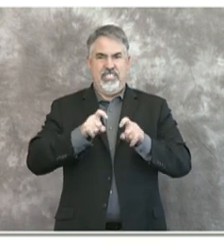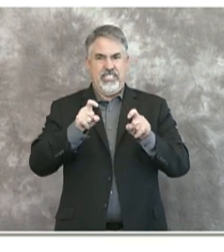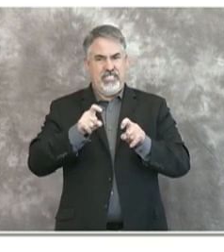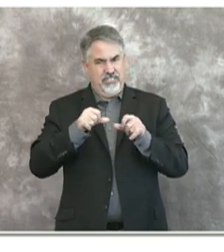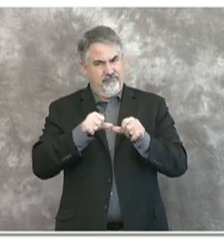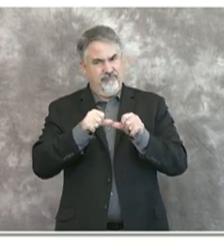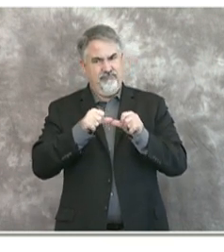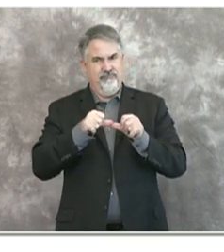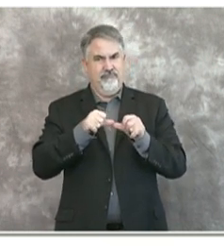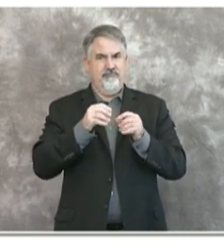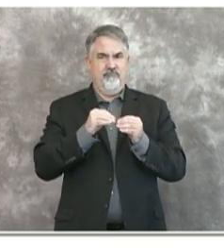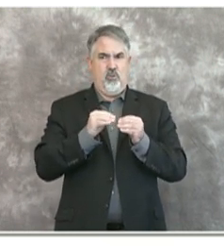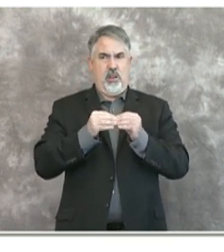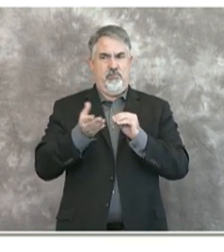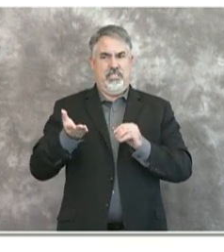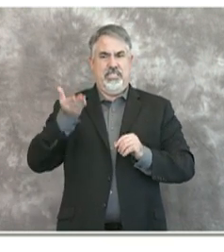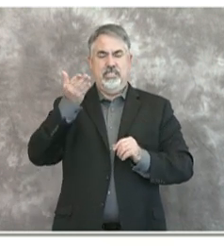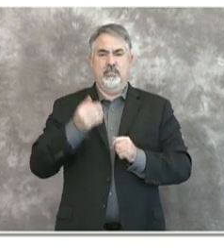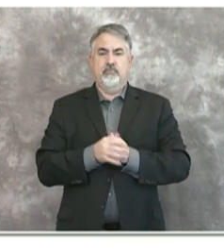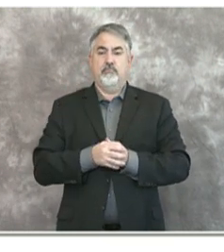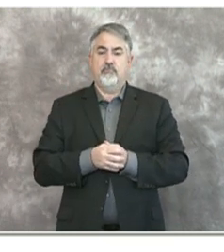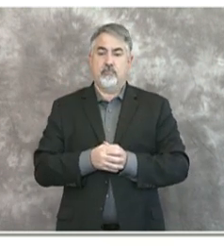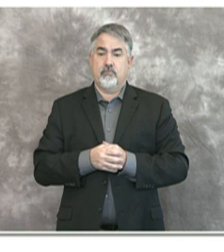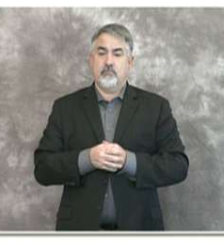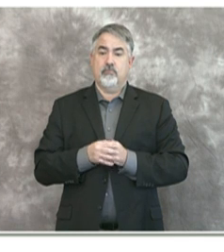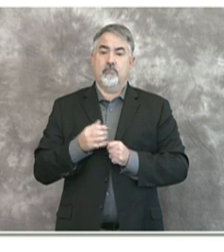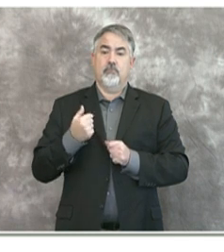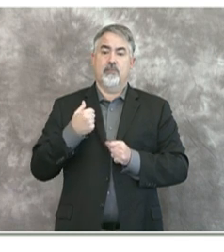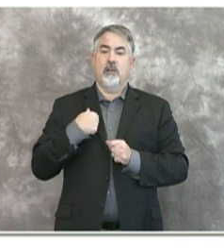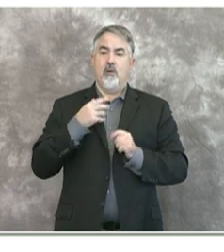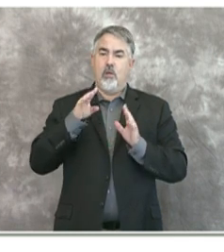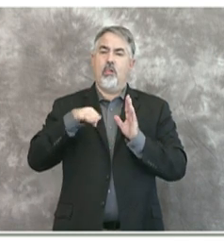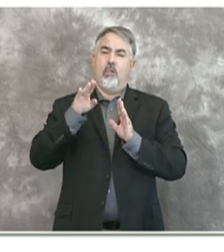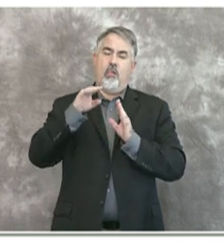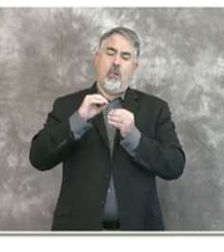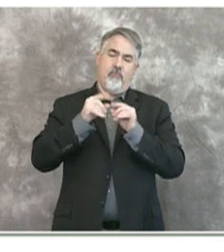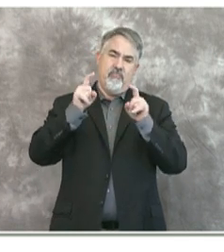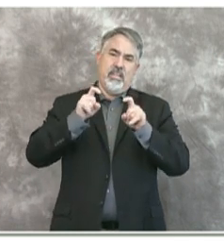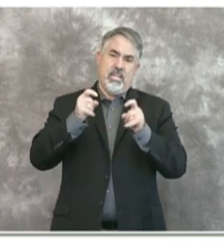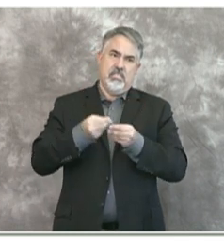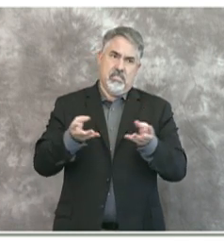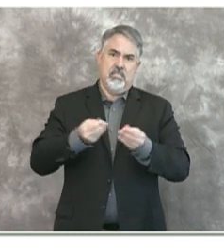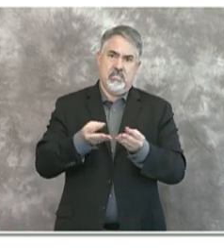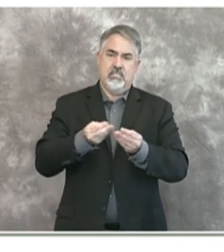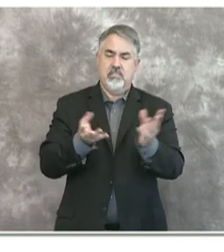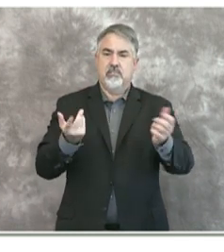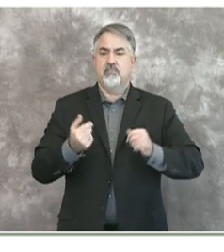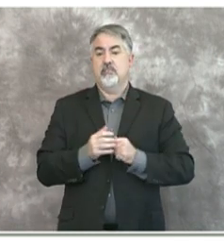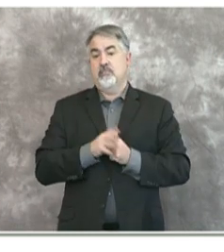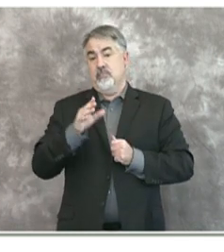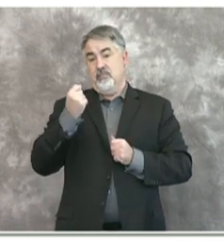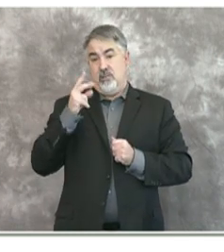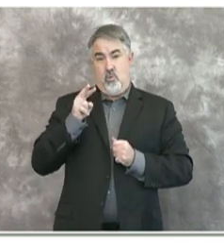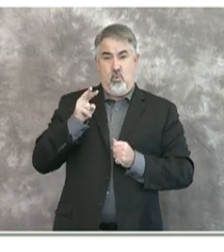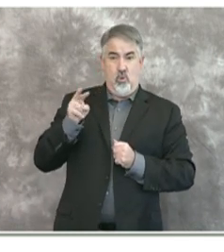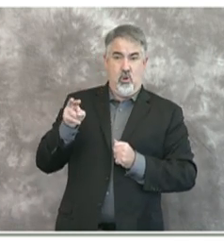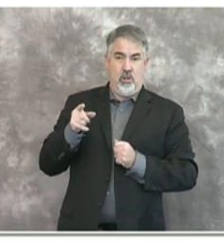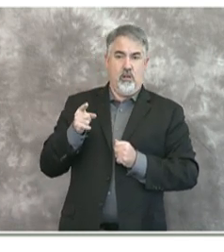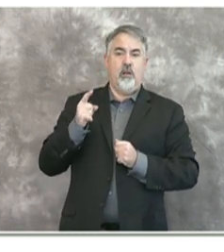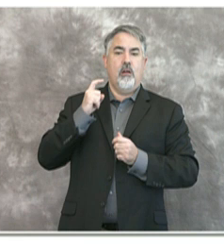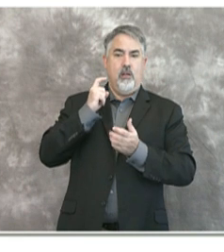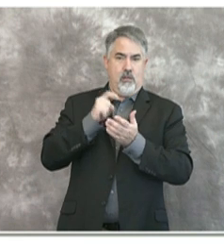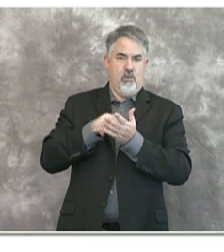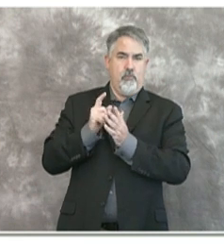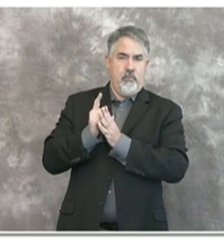testing. It doesn't mean that we won't have ups and downs as we move forward, but I think when you look in a minute, you will see a